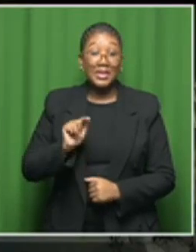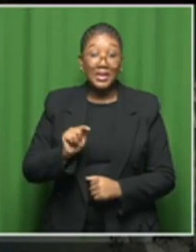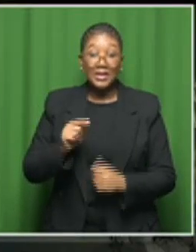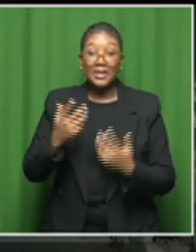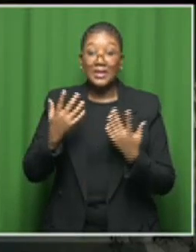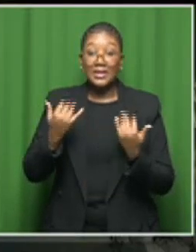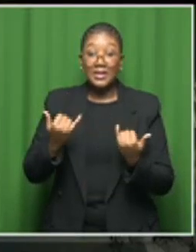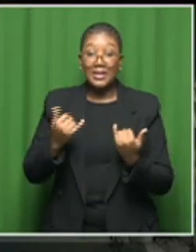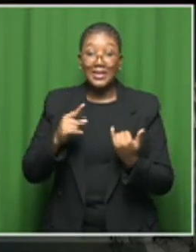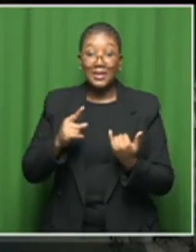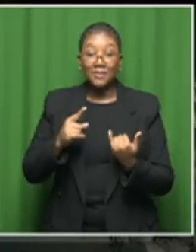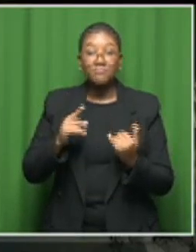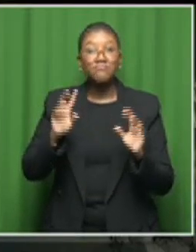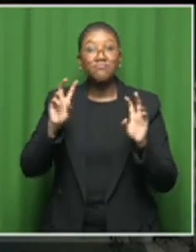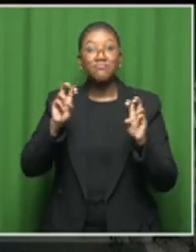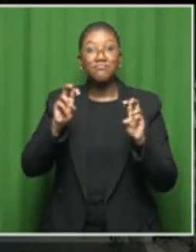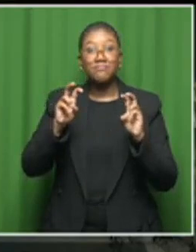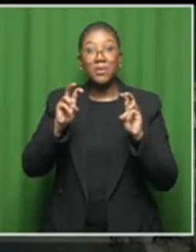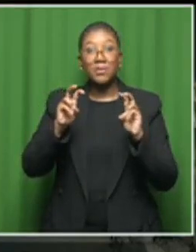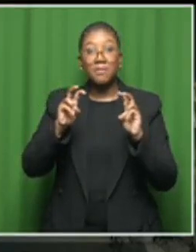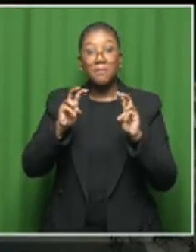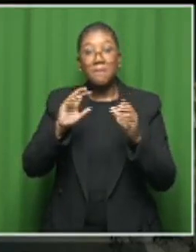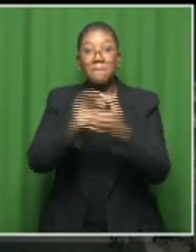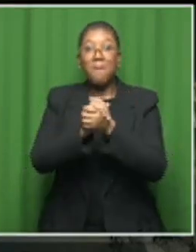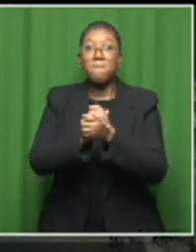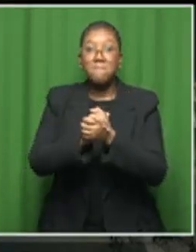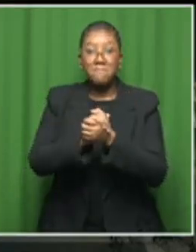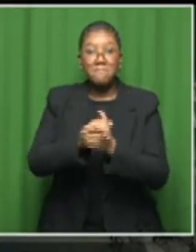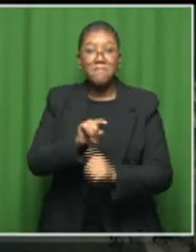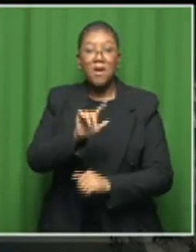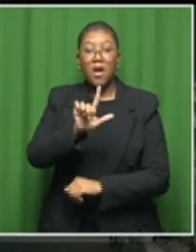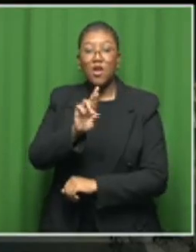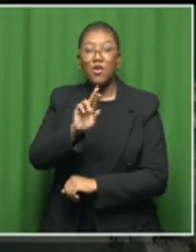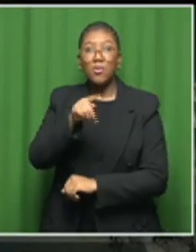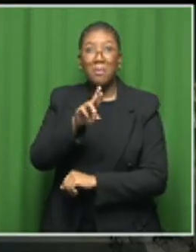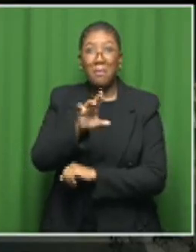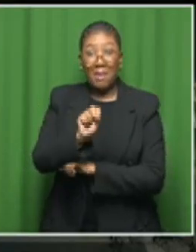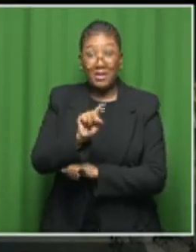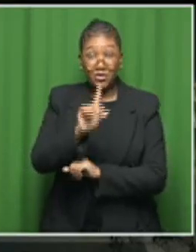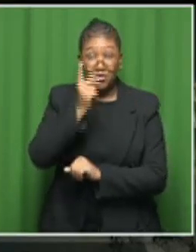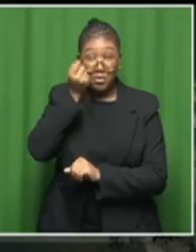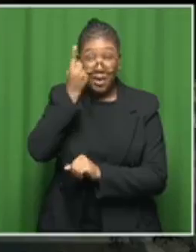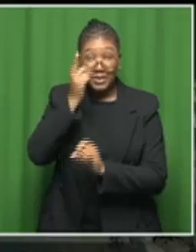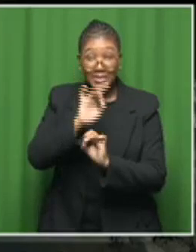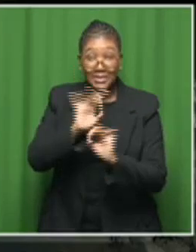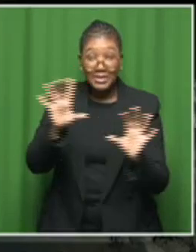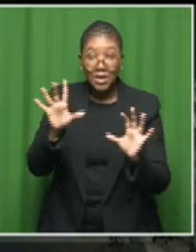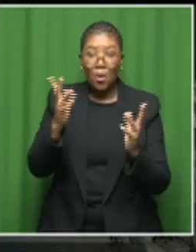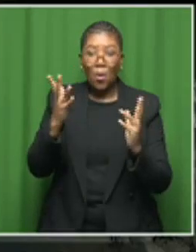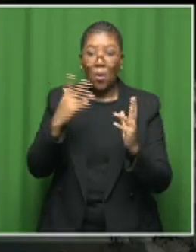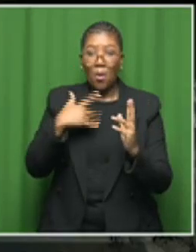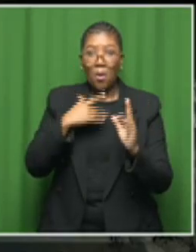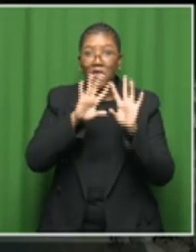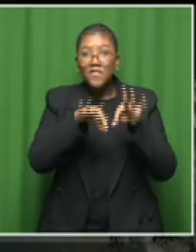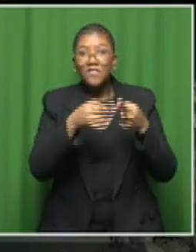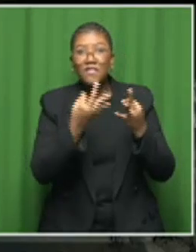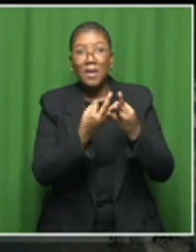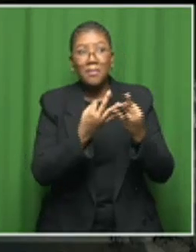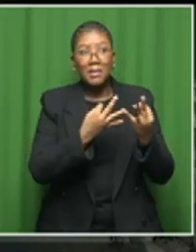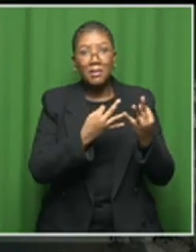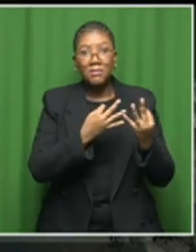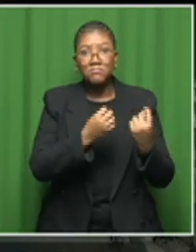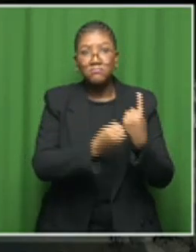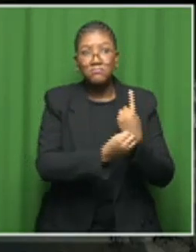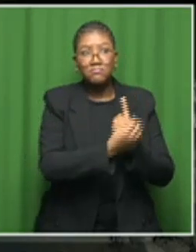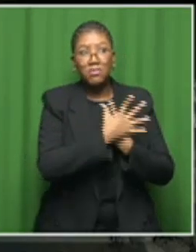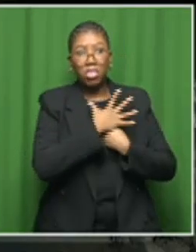diagnosis of lupus, do you understand it well? Was it genetic, hereditary, or is it something that you